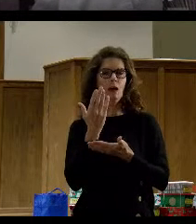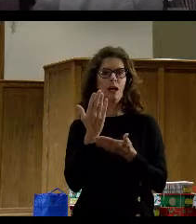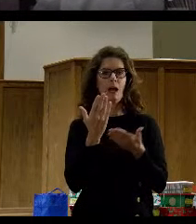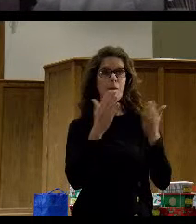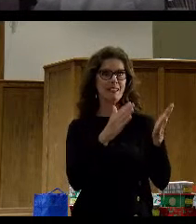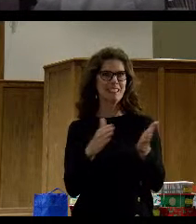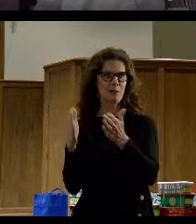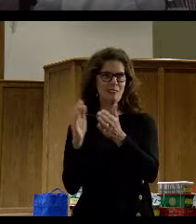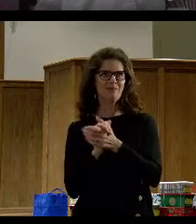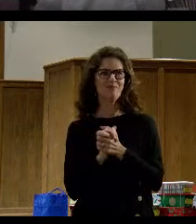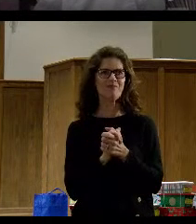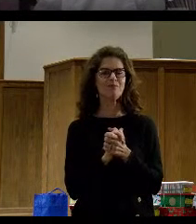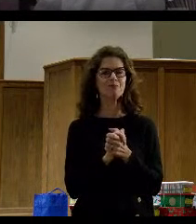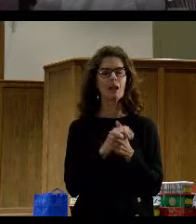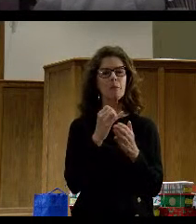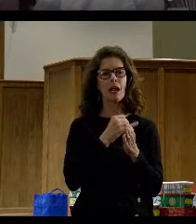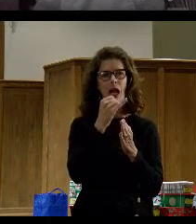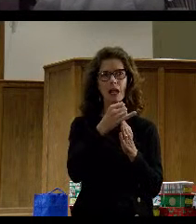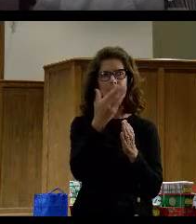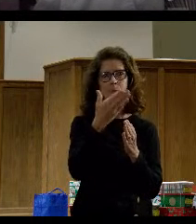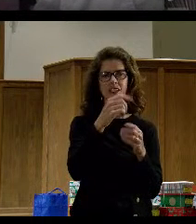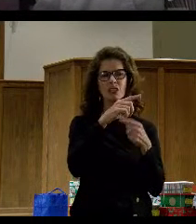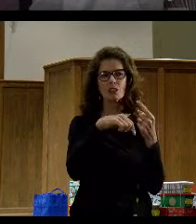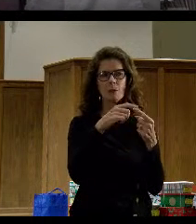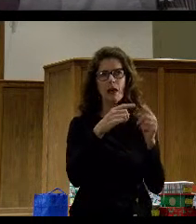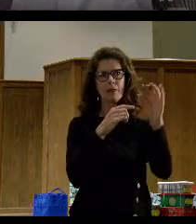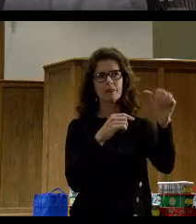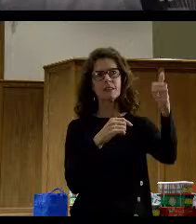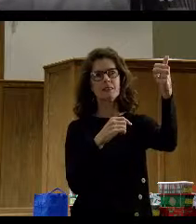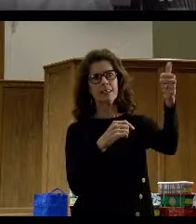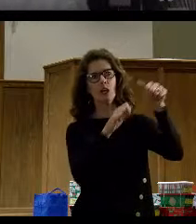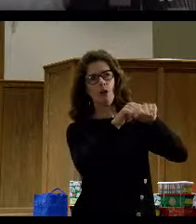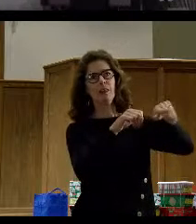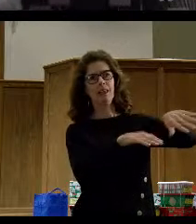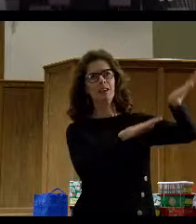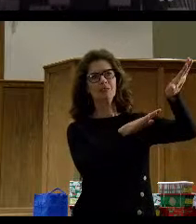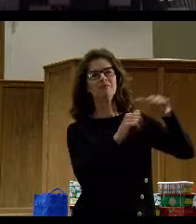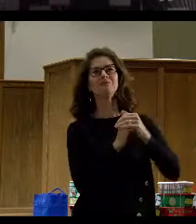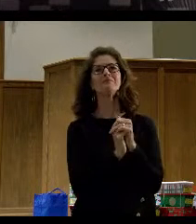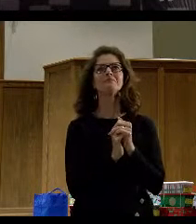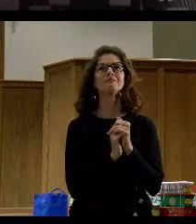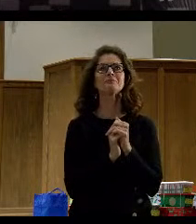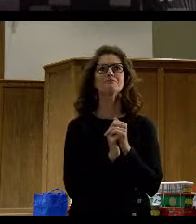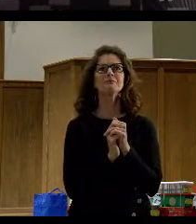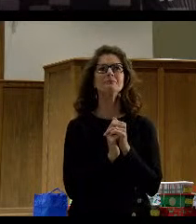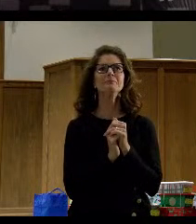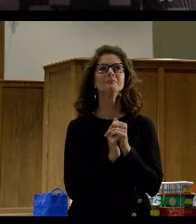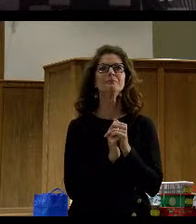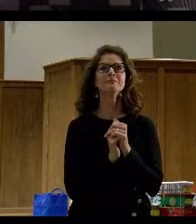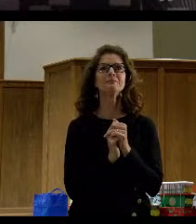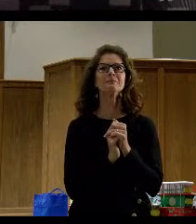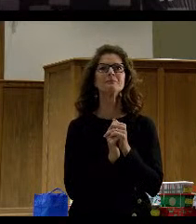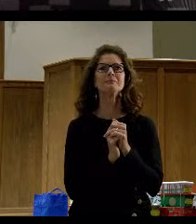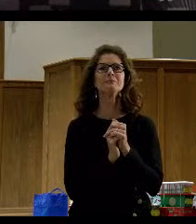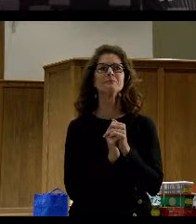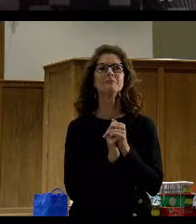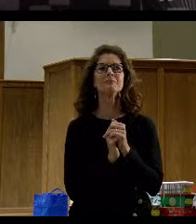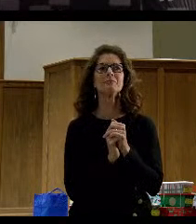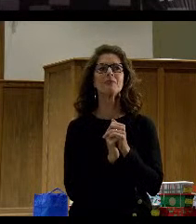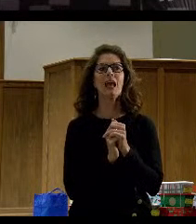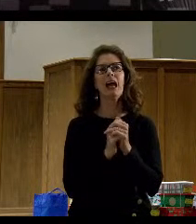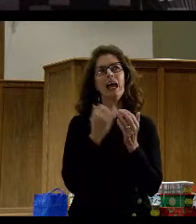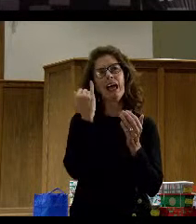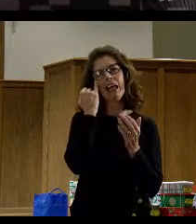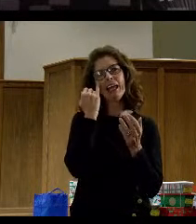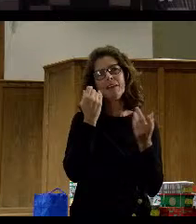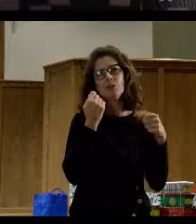But this final message today is really for the person listening, the person in the audience, the person at home that is thinking, yeah, I get